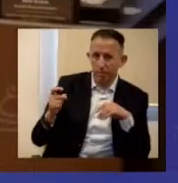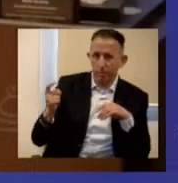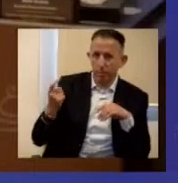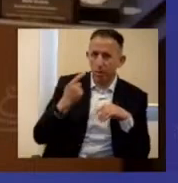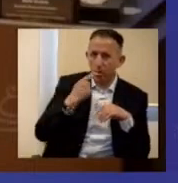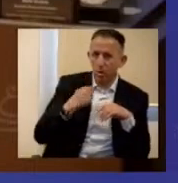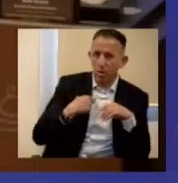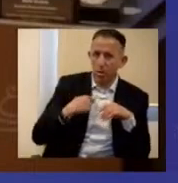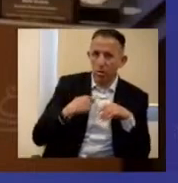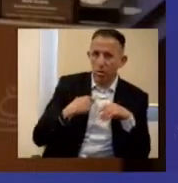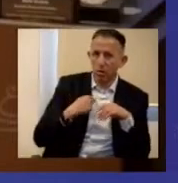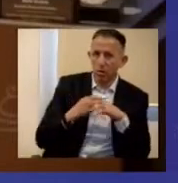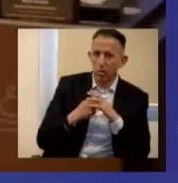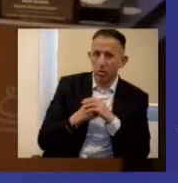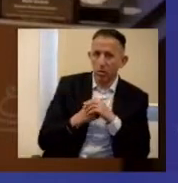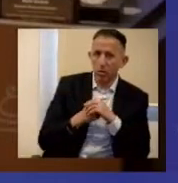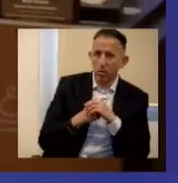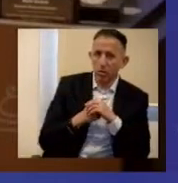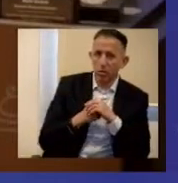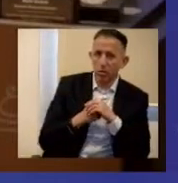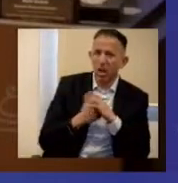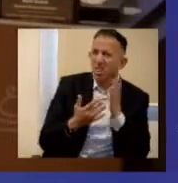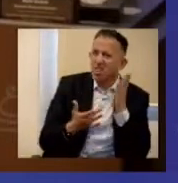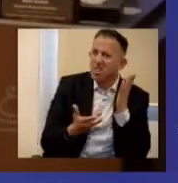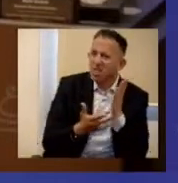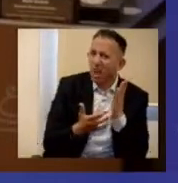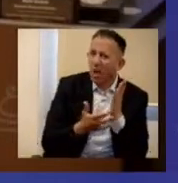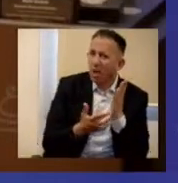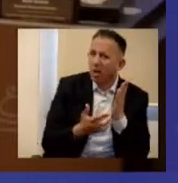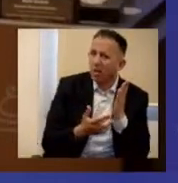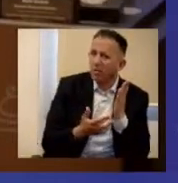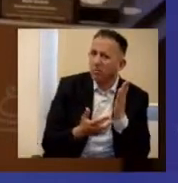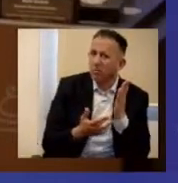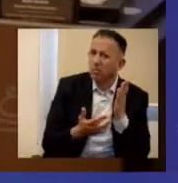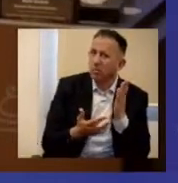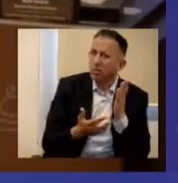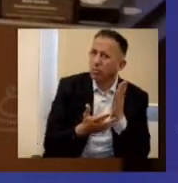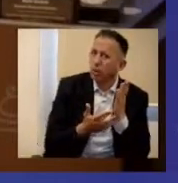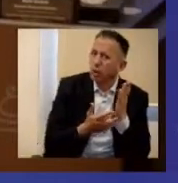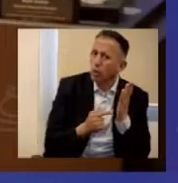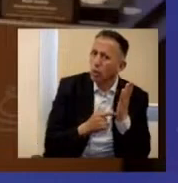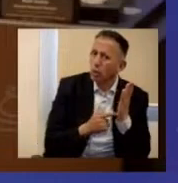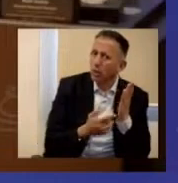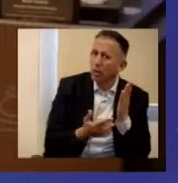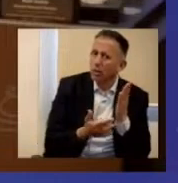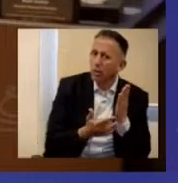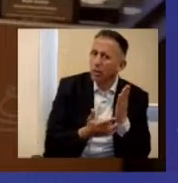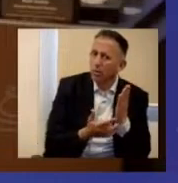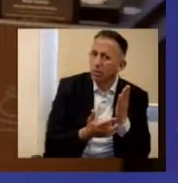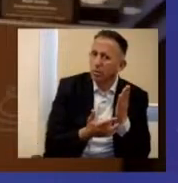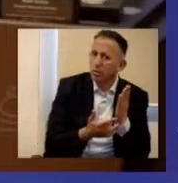father, which is quite profound, I believe. And